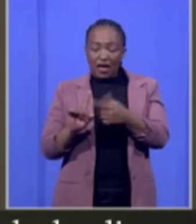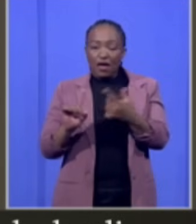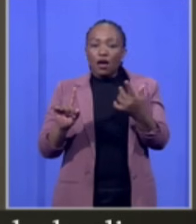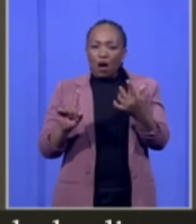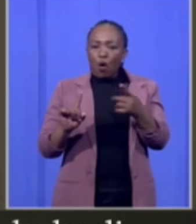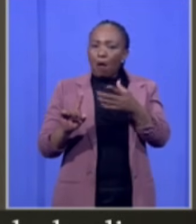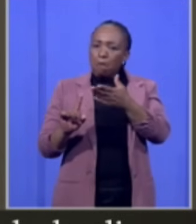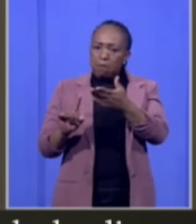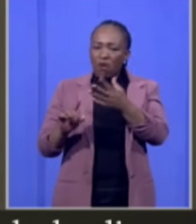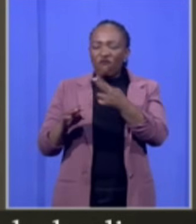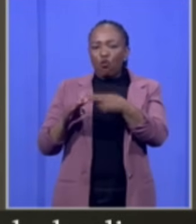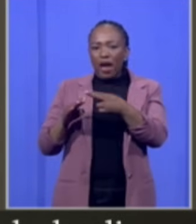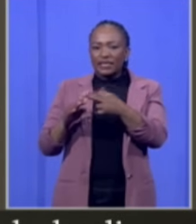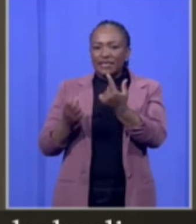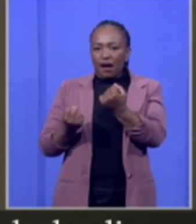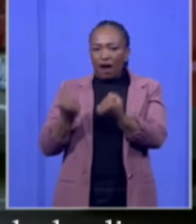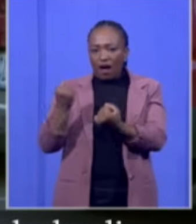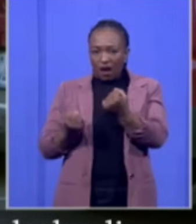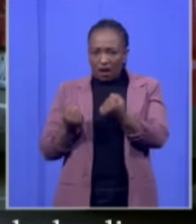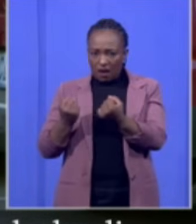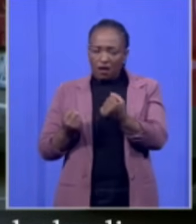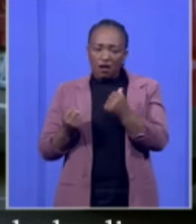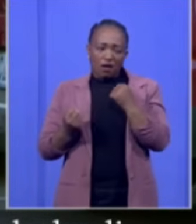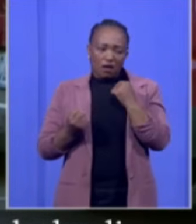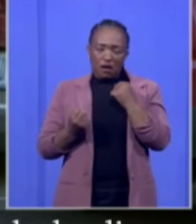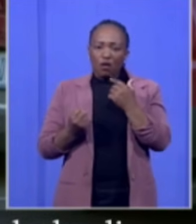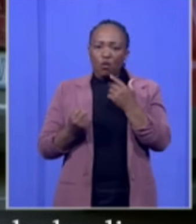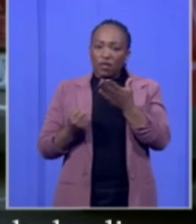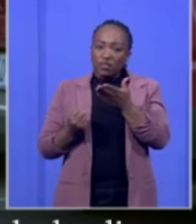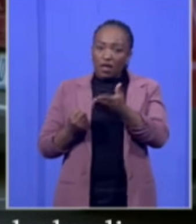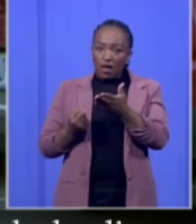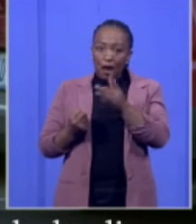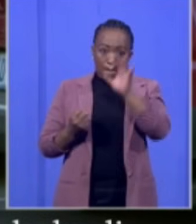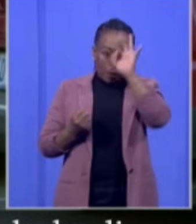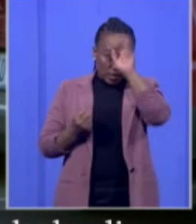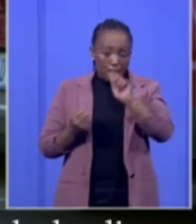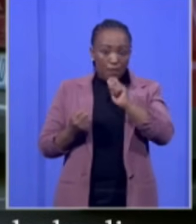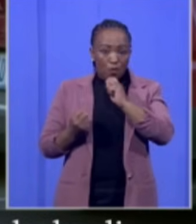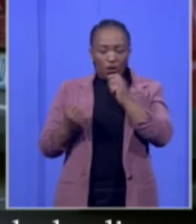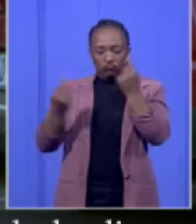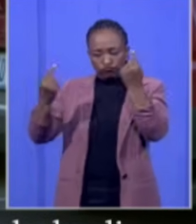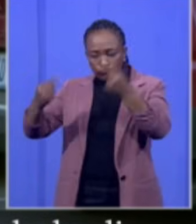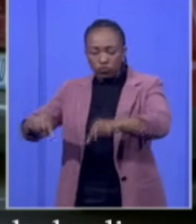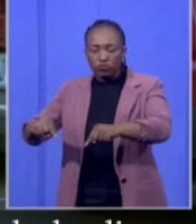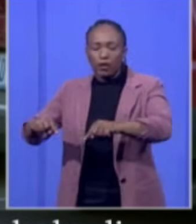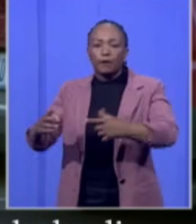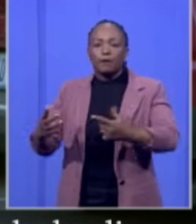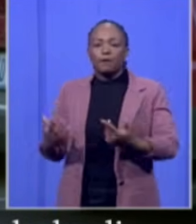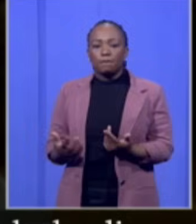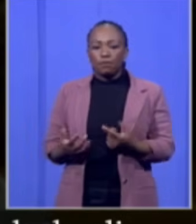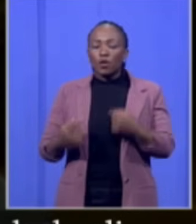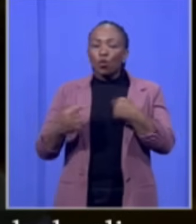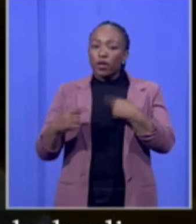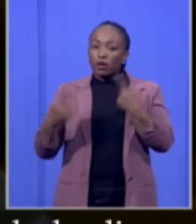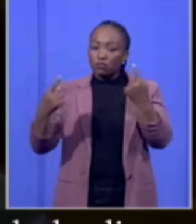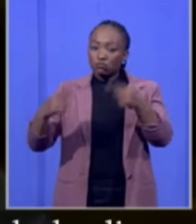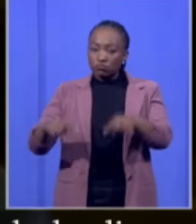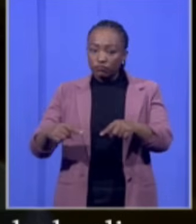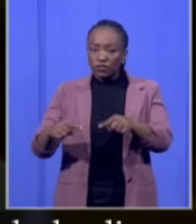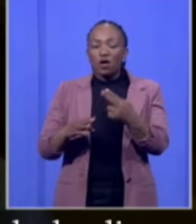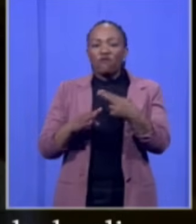dula flateng ya motswallae le tshareng la maobane, sepolesa se ile sa fihla mesong ya kajeno. He came here to come and rent the vehicle,